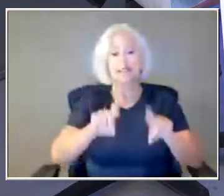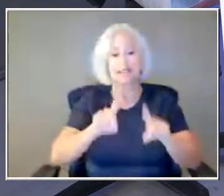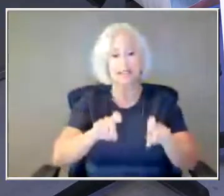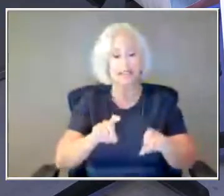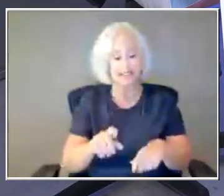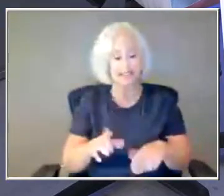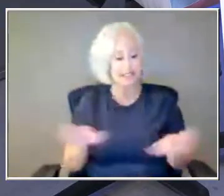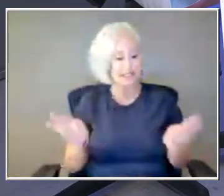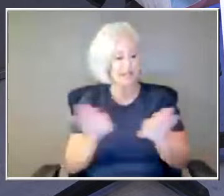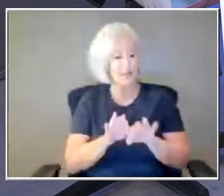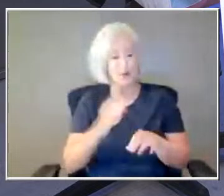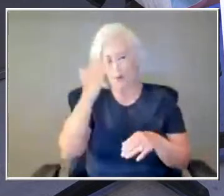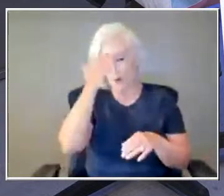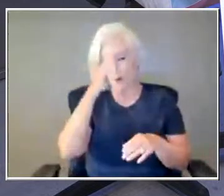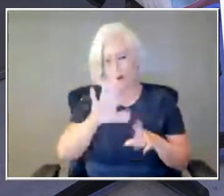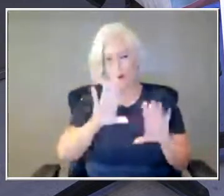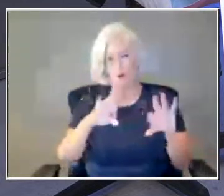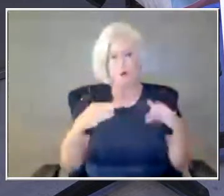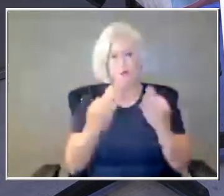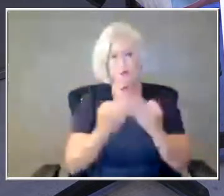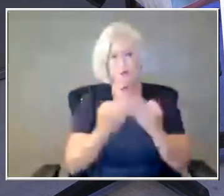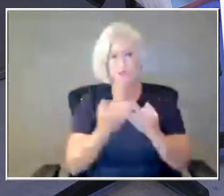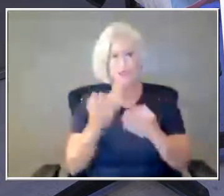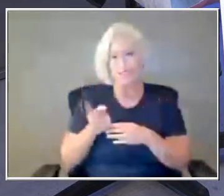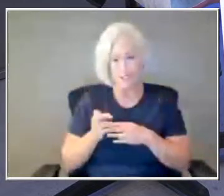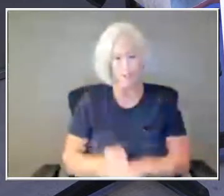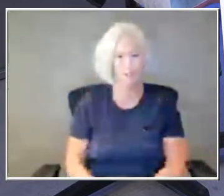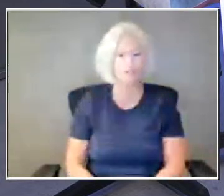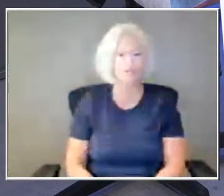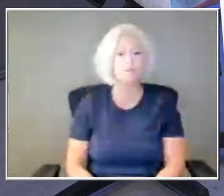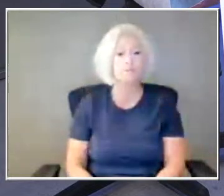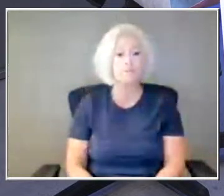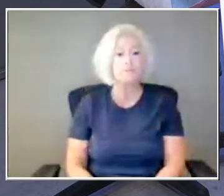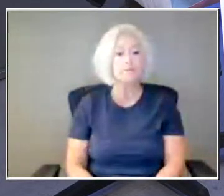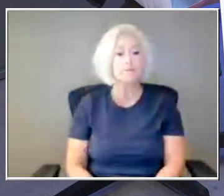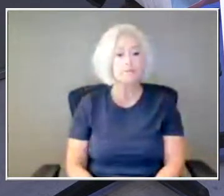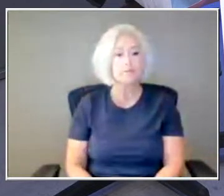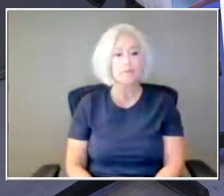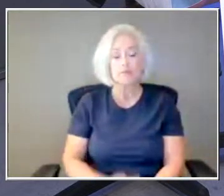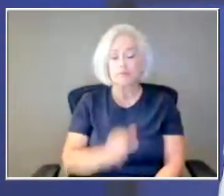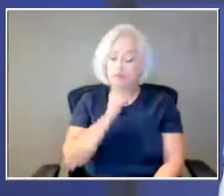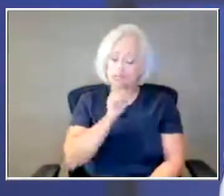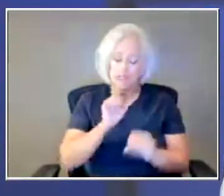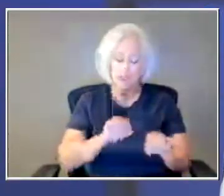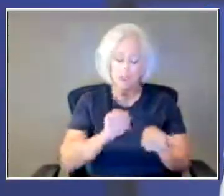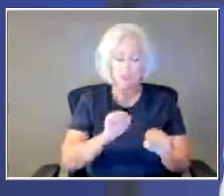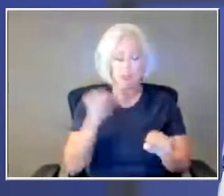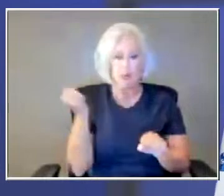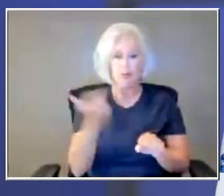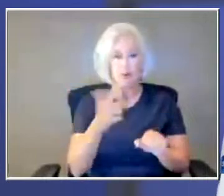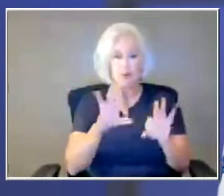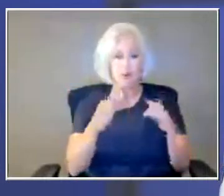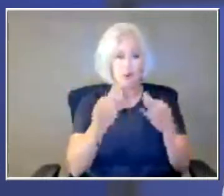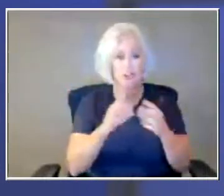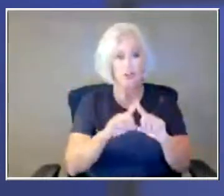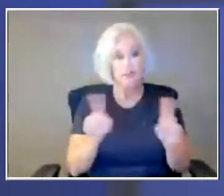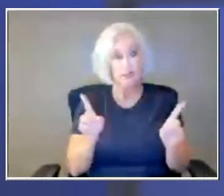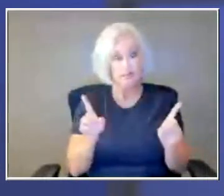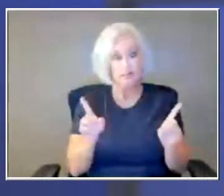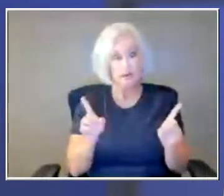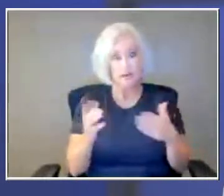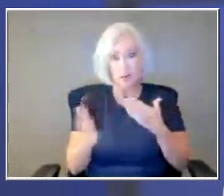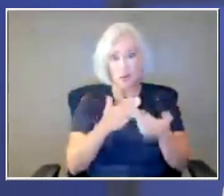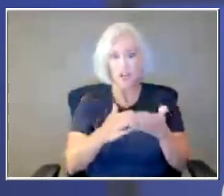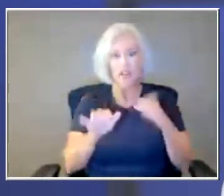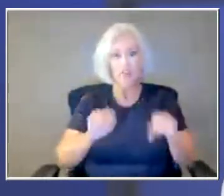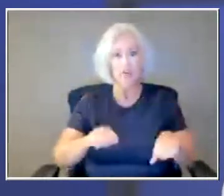so know that your family if you history, qualify for those early screenings. And that's not possible in every family, but gosh, whenever possible, trying